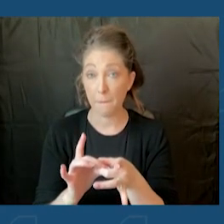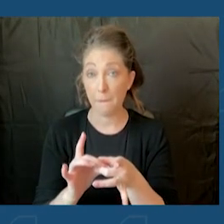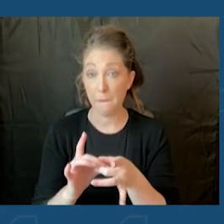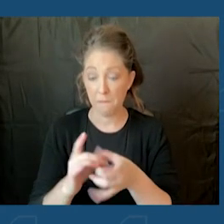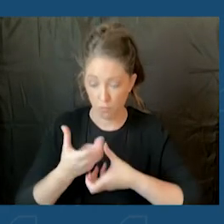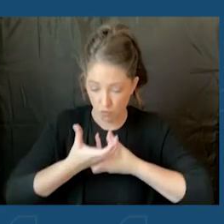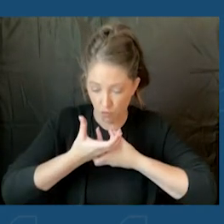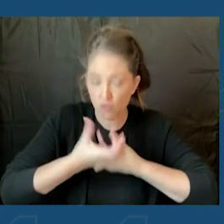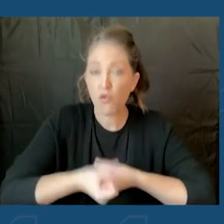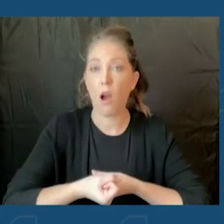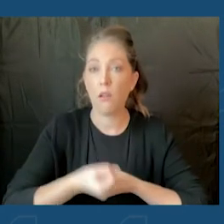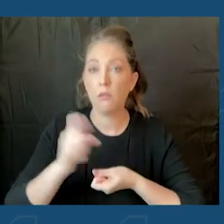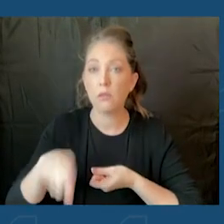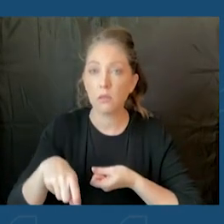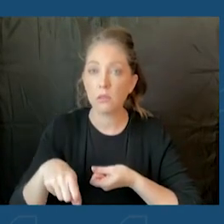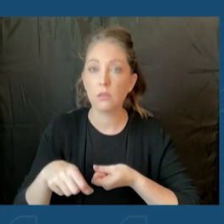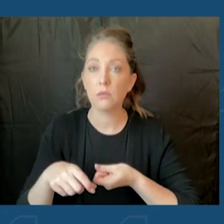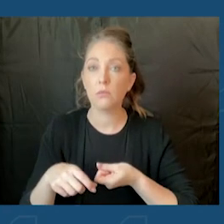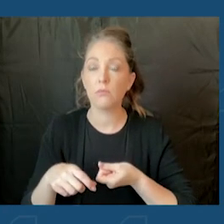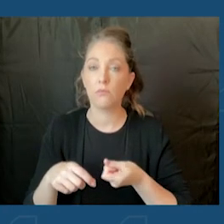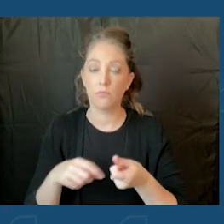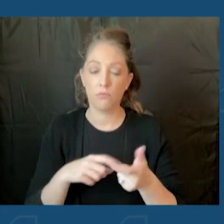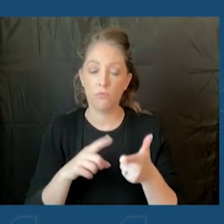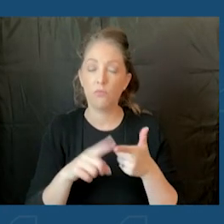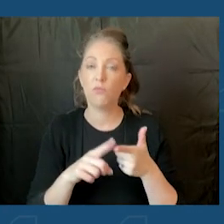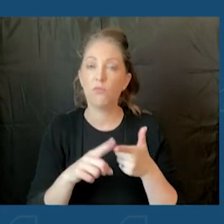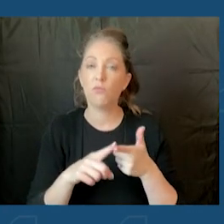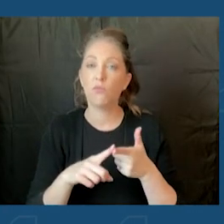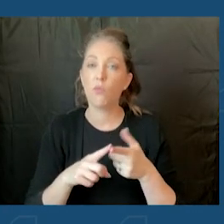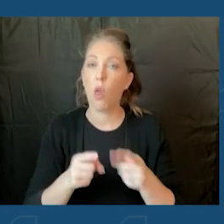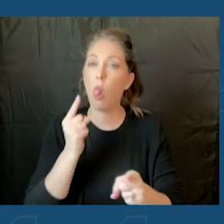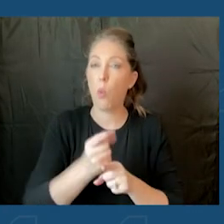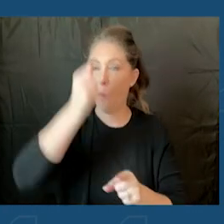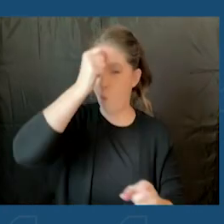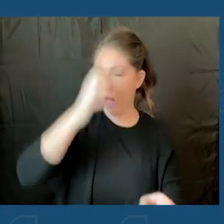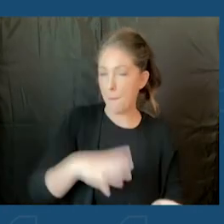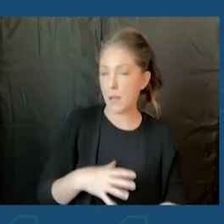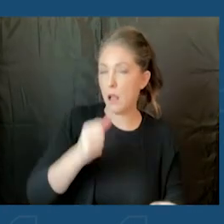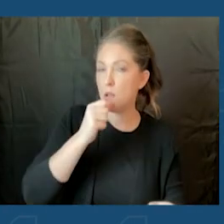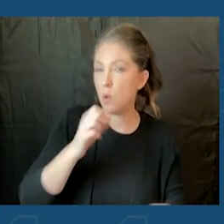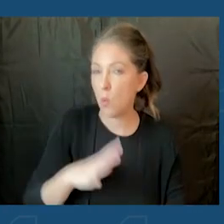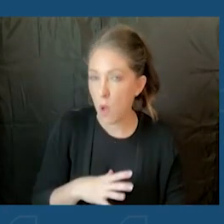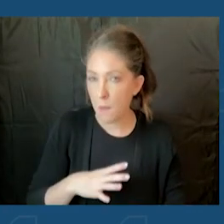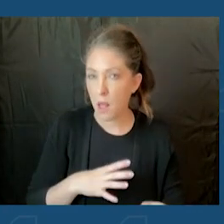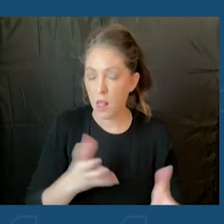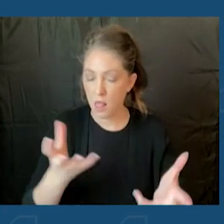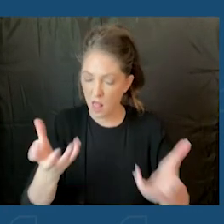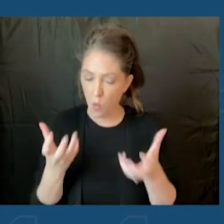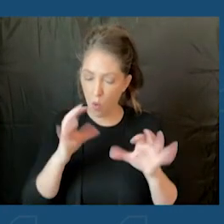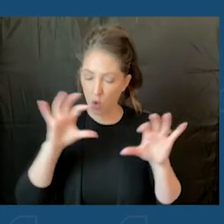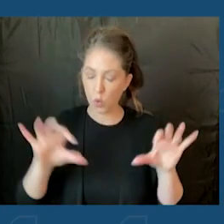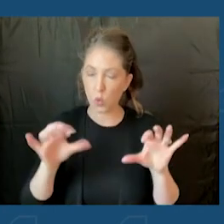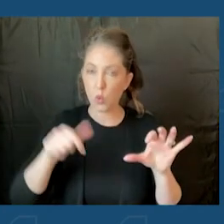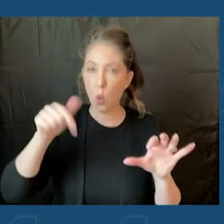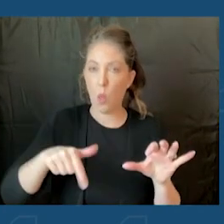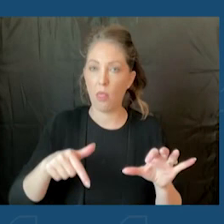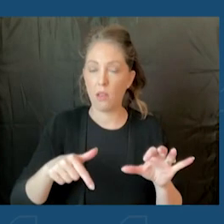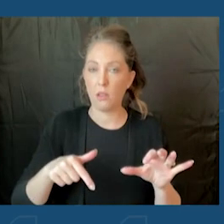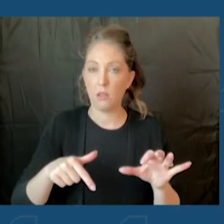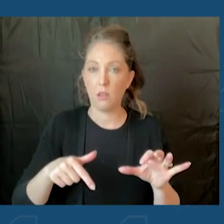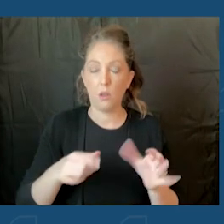trust. You have to get the right men and women that want to do this noble profession.